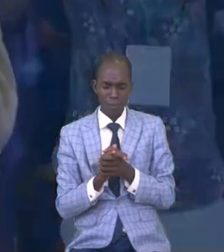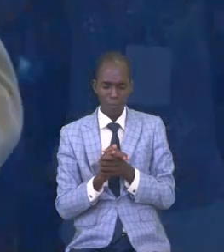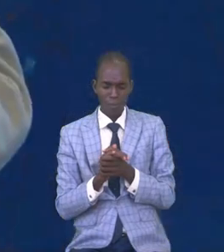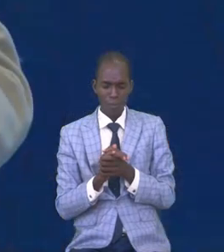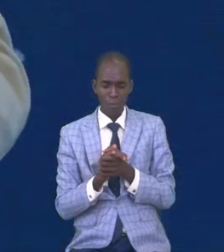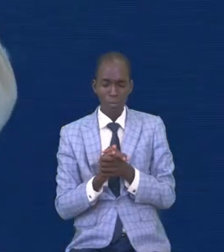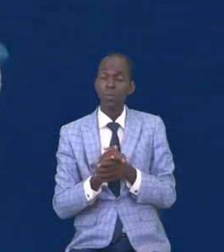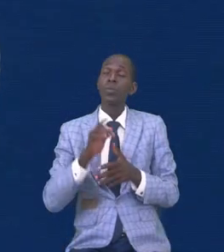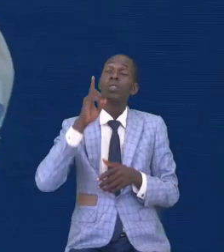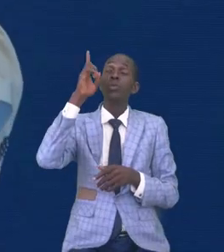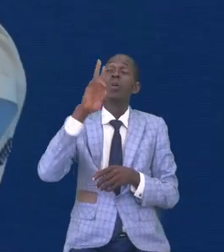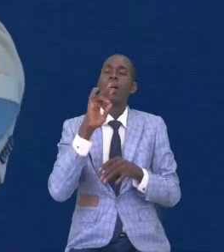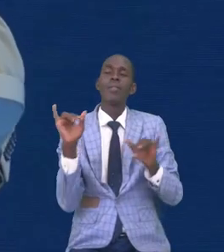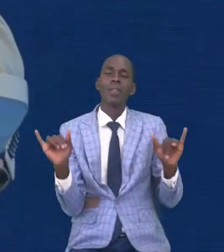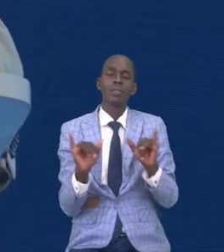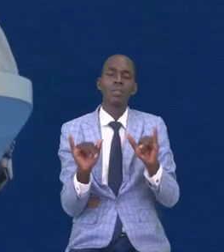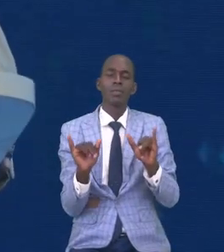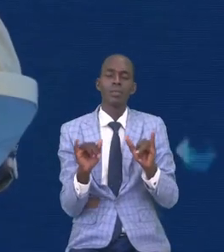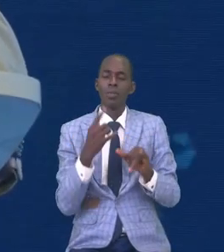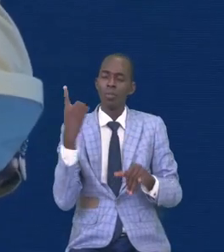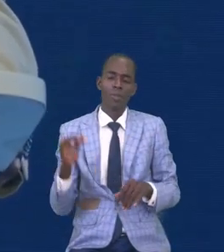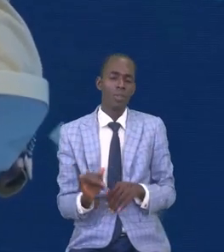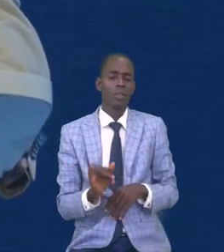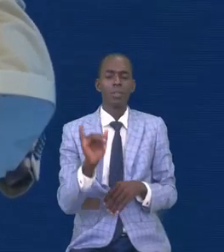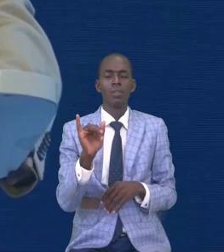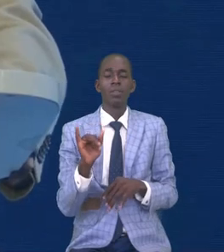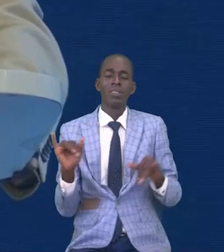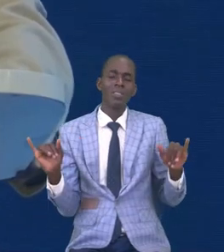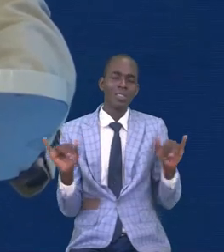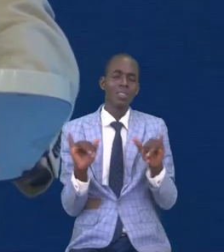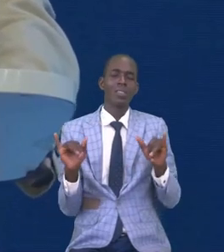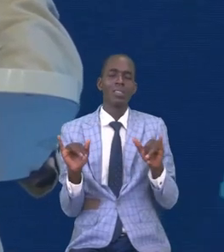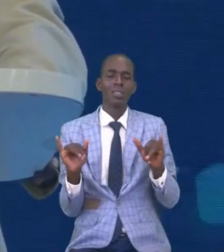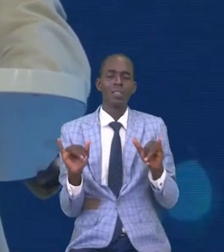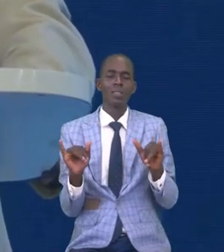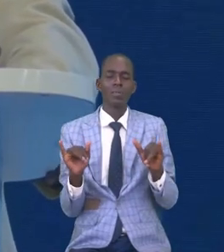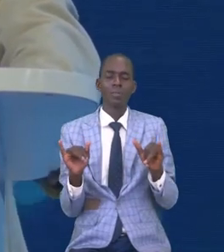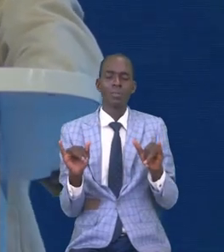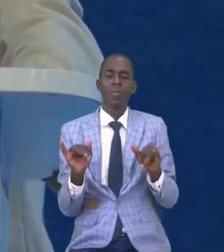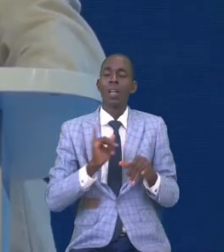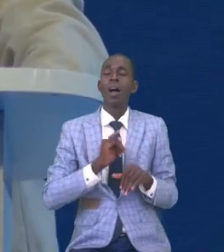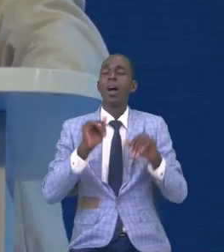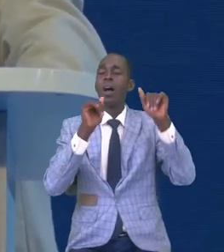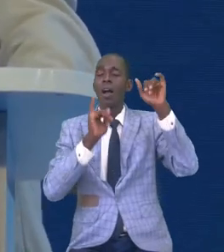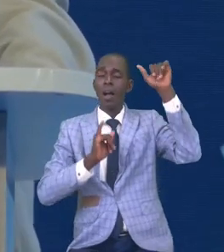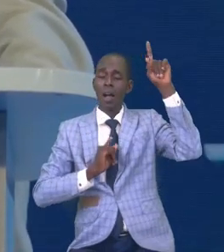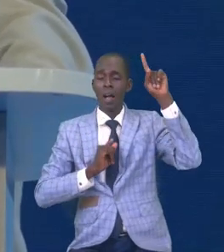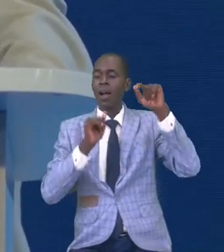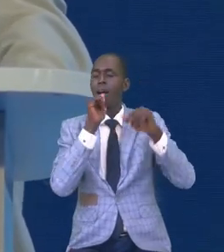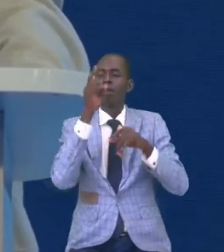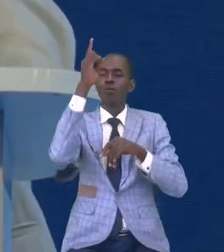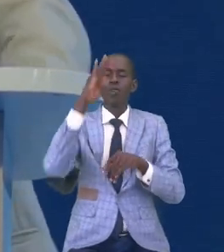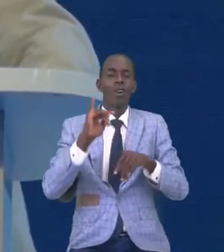you are the same forever. You say, I am God, I change